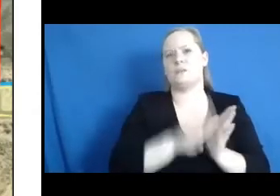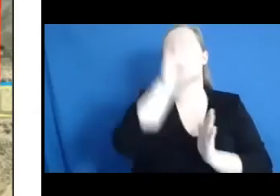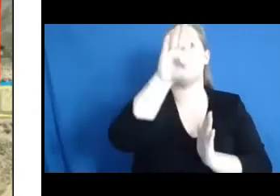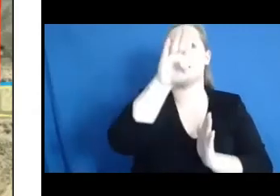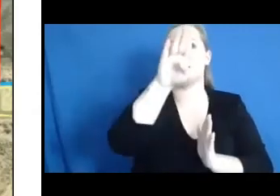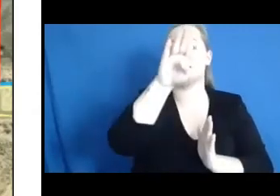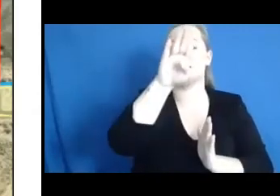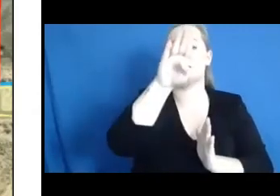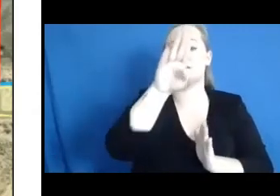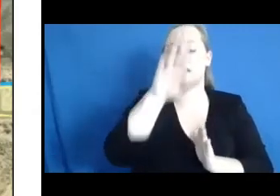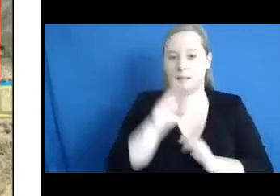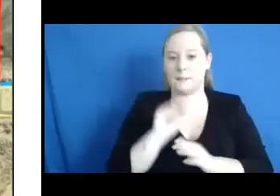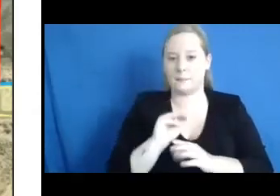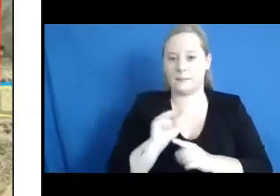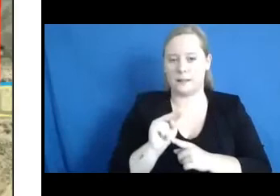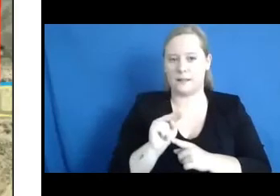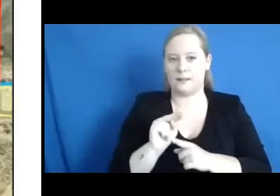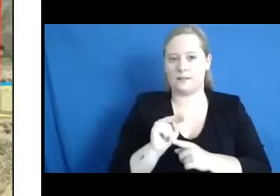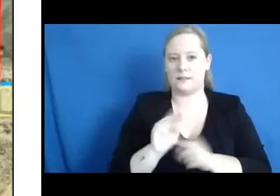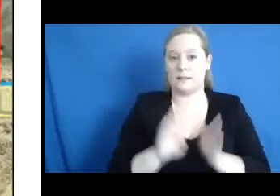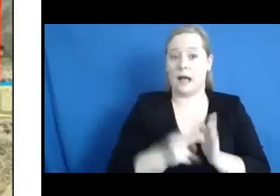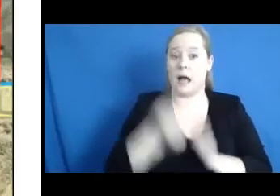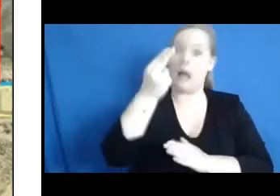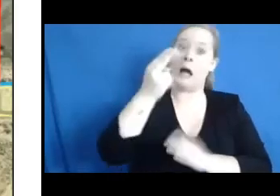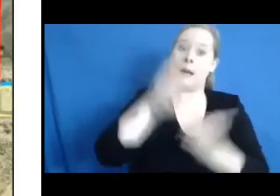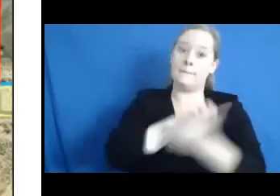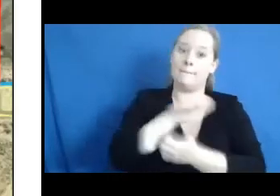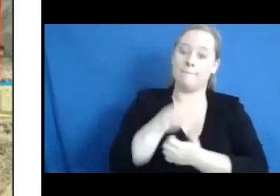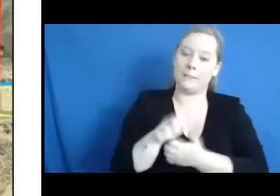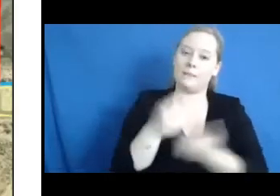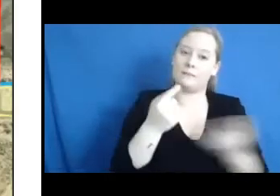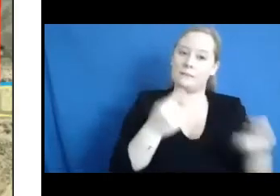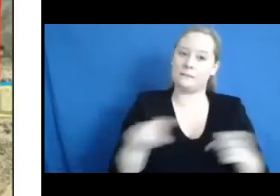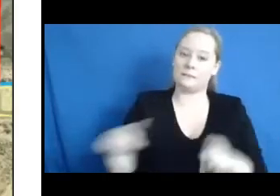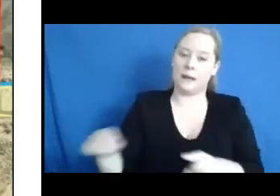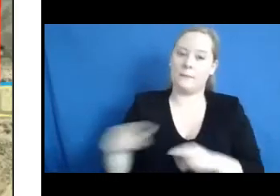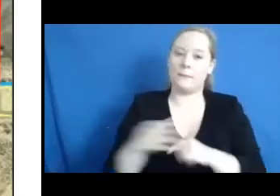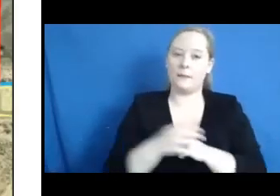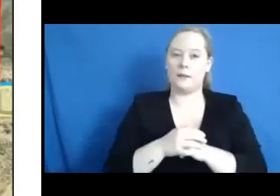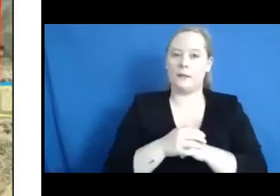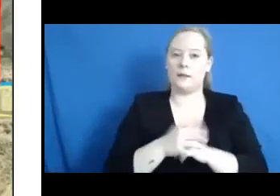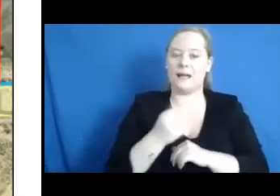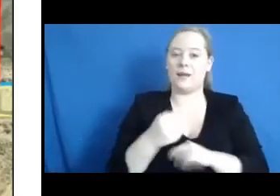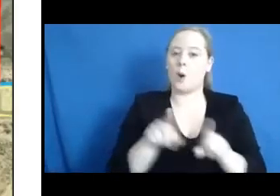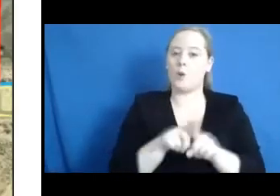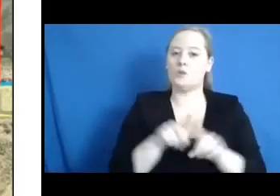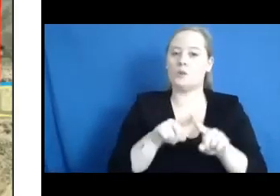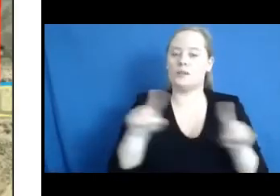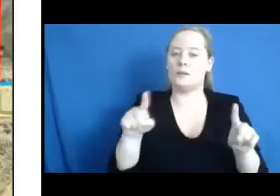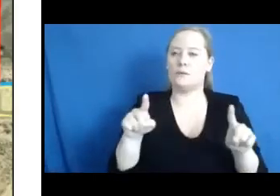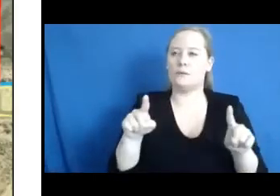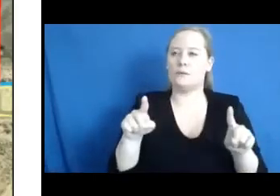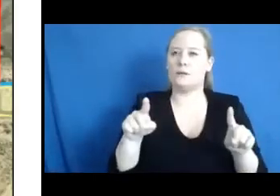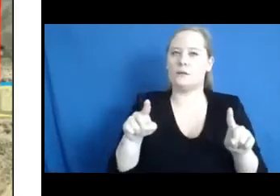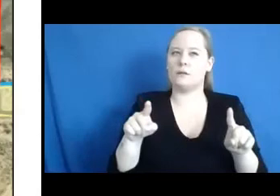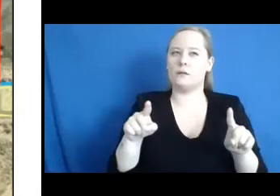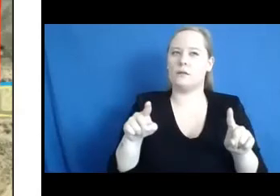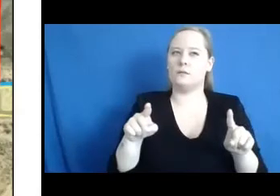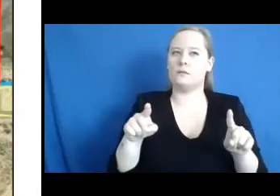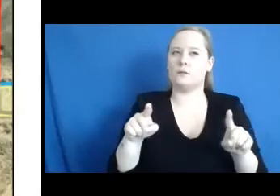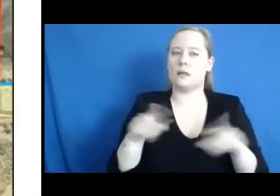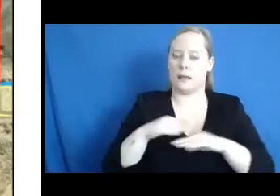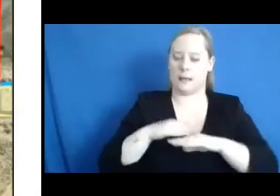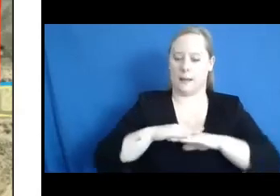You know, we have the high manganese concentration events, and also differences between sort of baseline